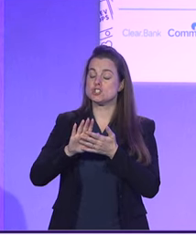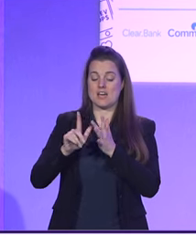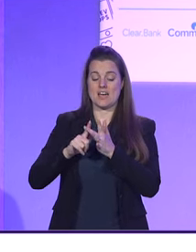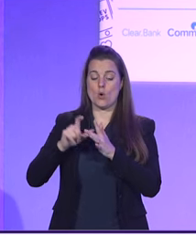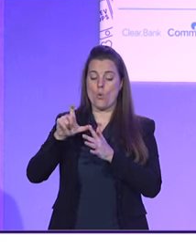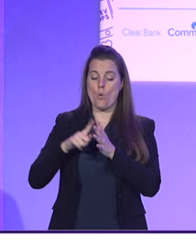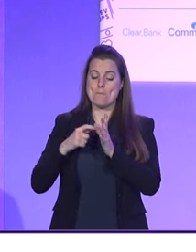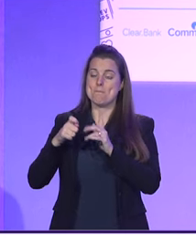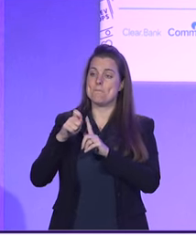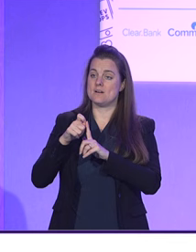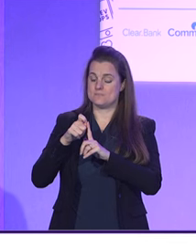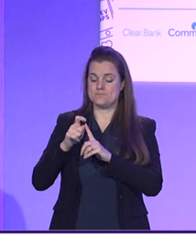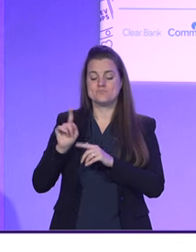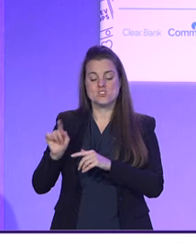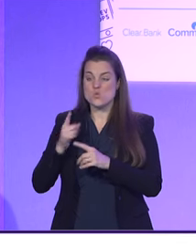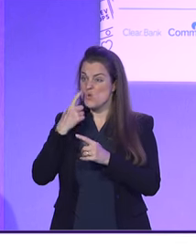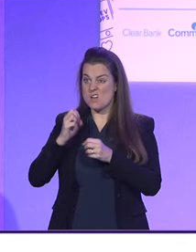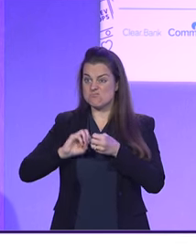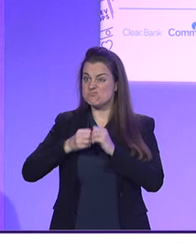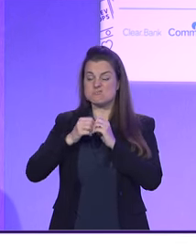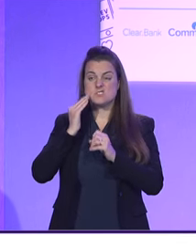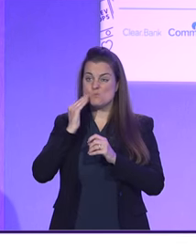fairly simple query and just get that information